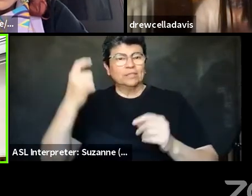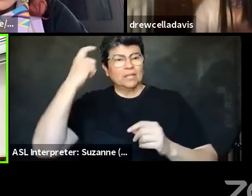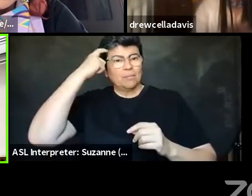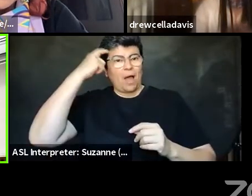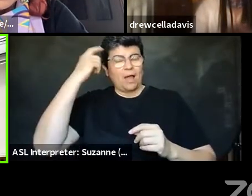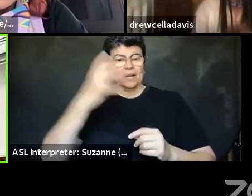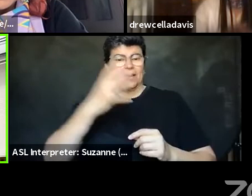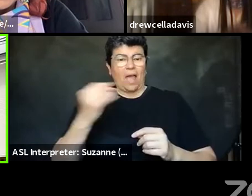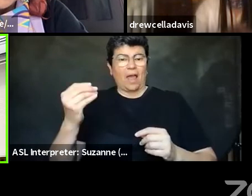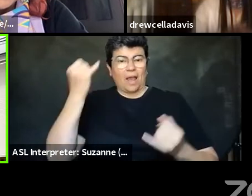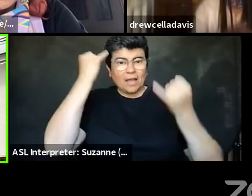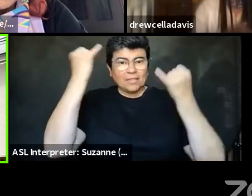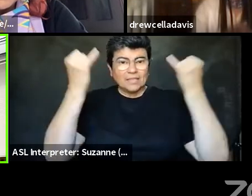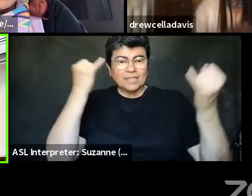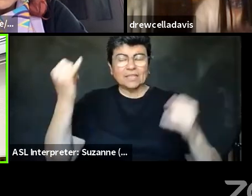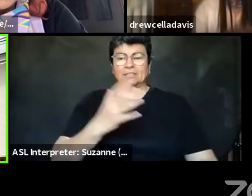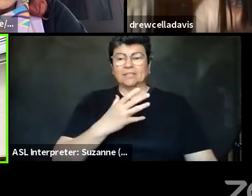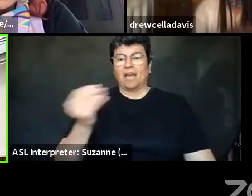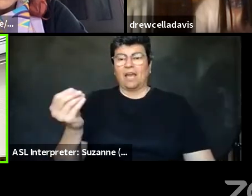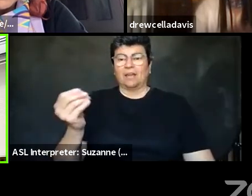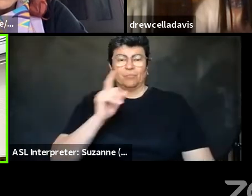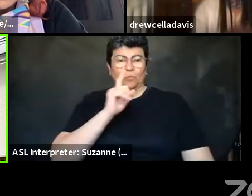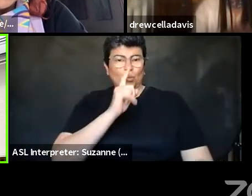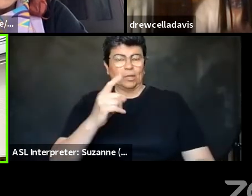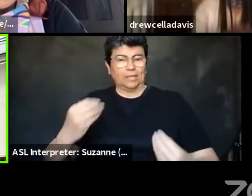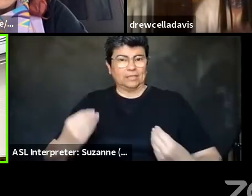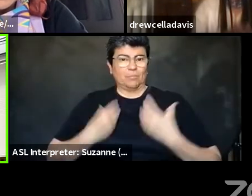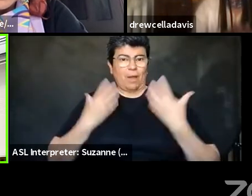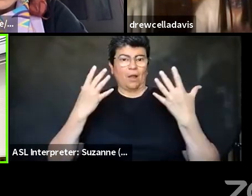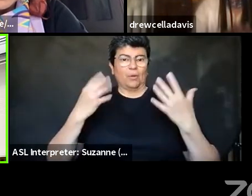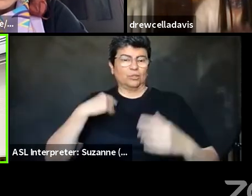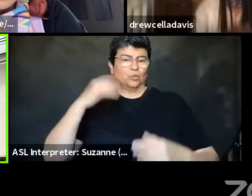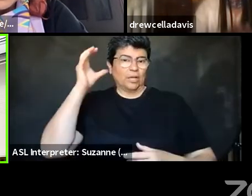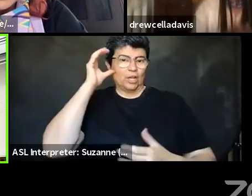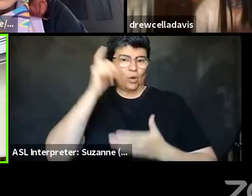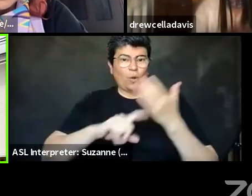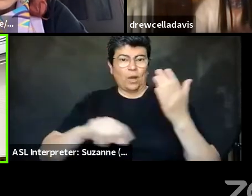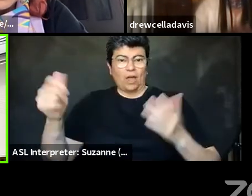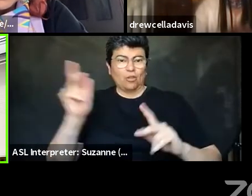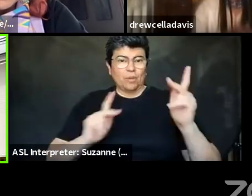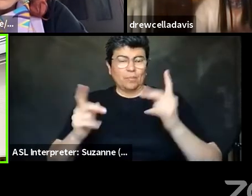and ideas, and it's really inspiring to hear what others are doing.